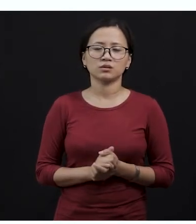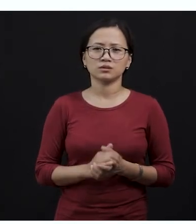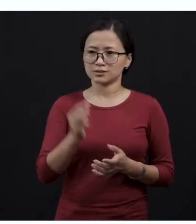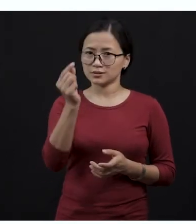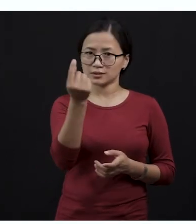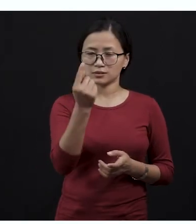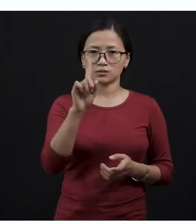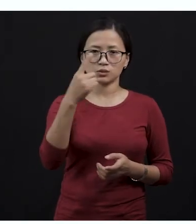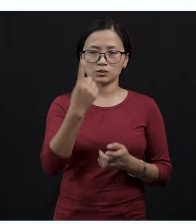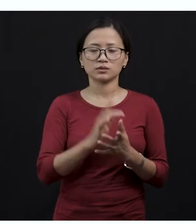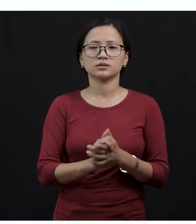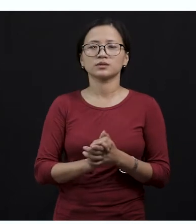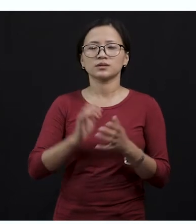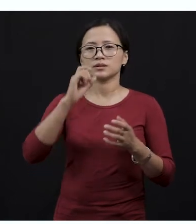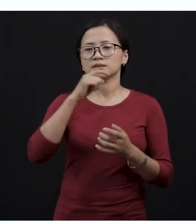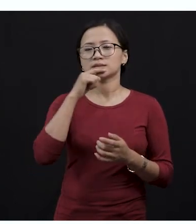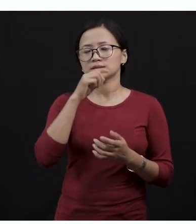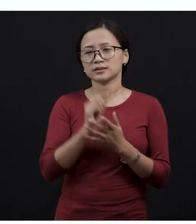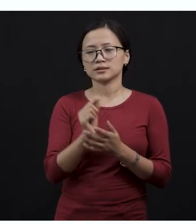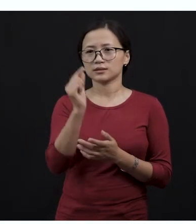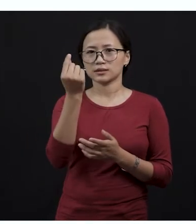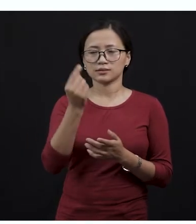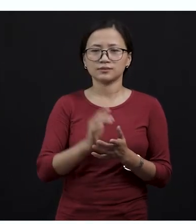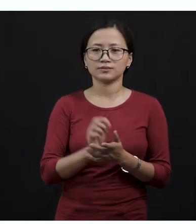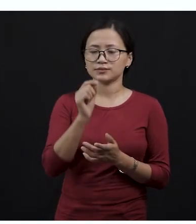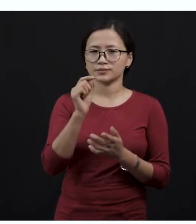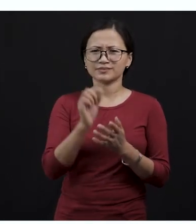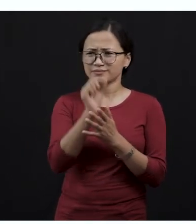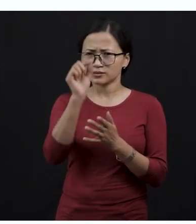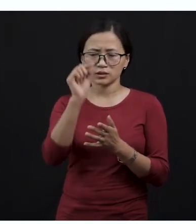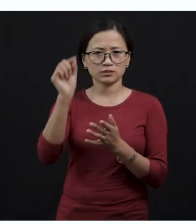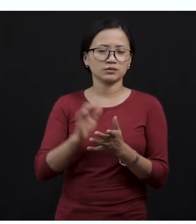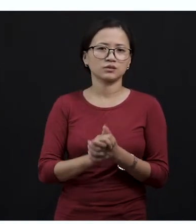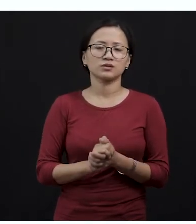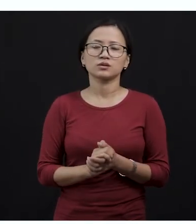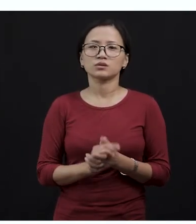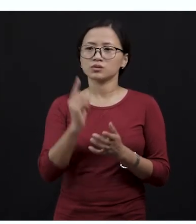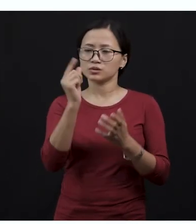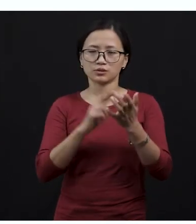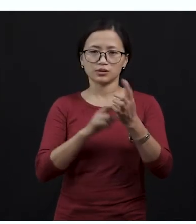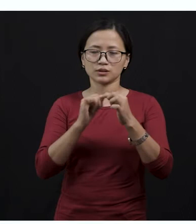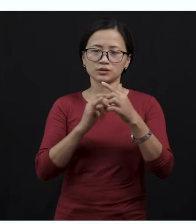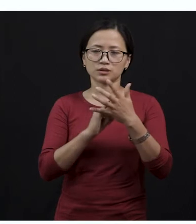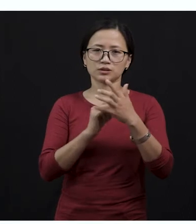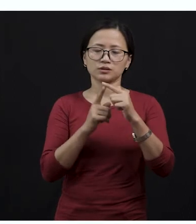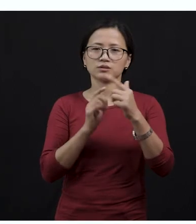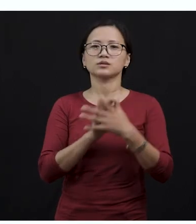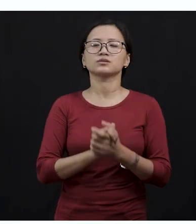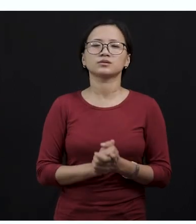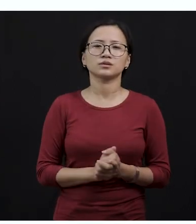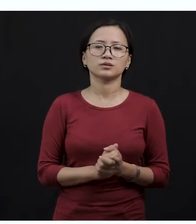organism, which are made up of only one cell. They are known as unicellular